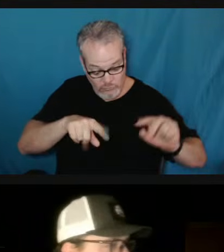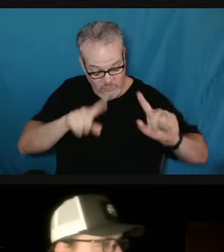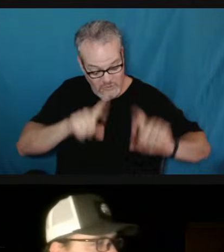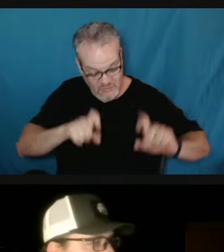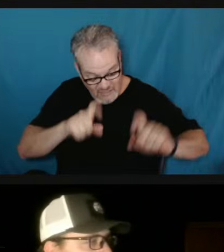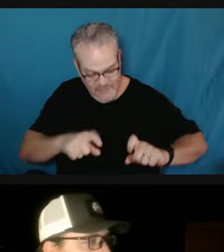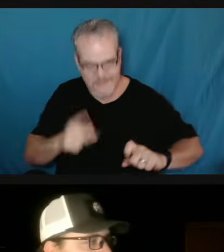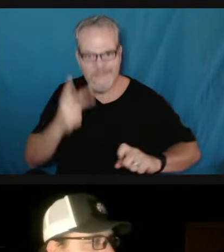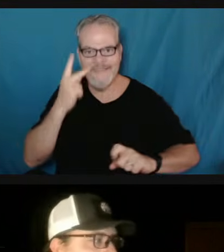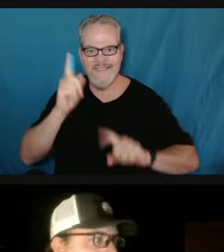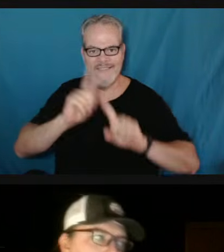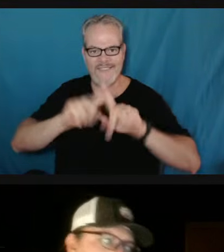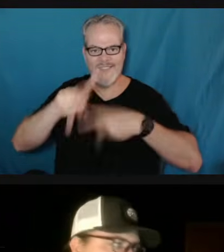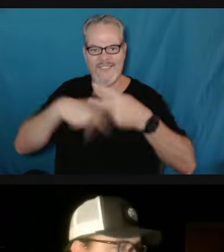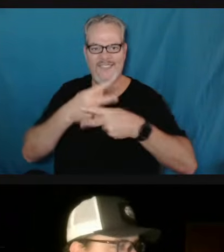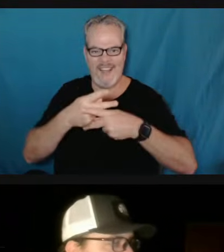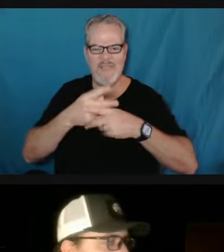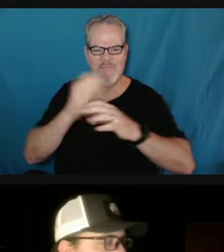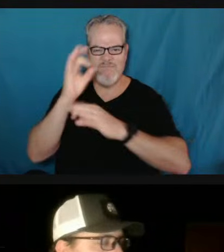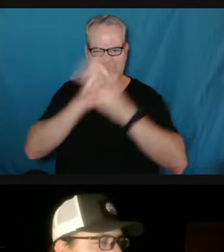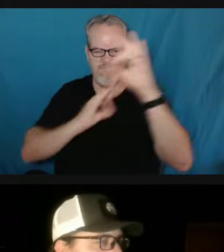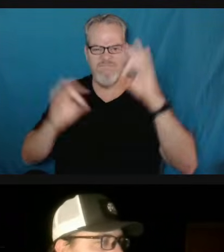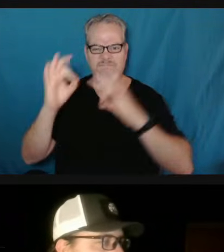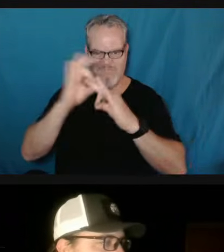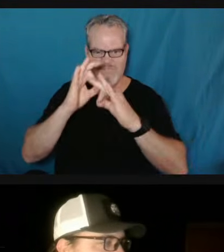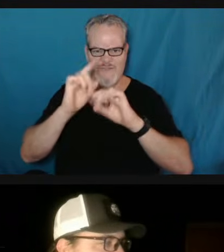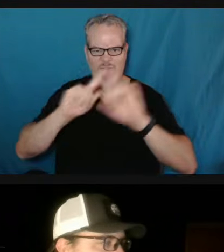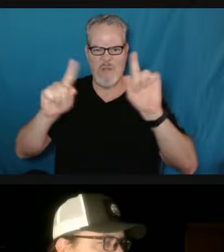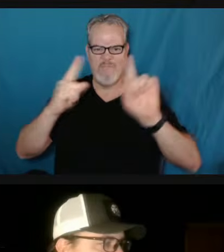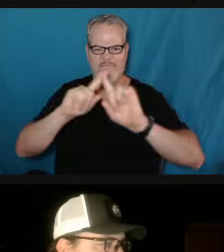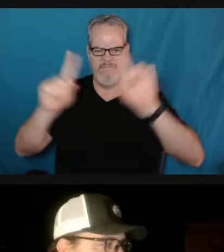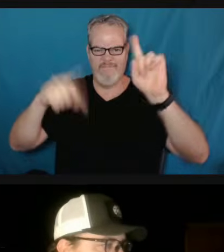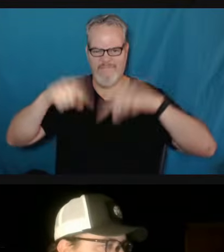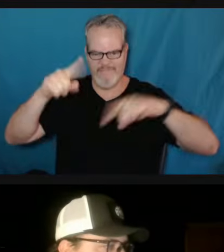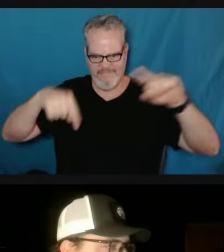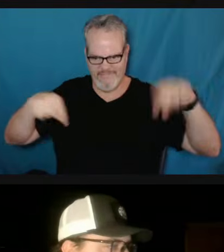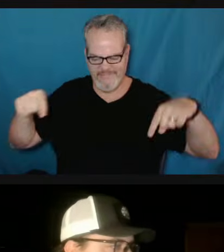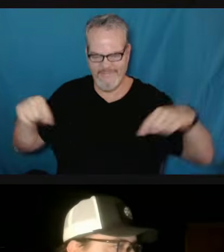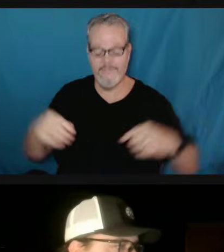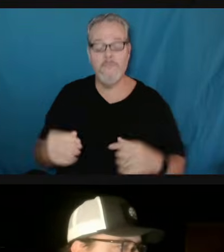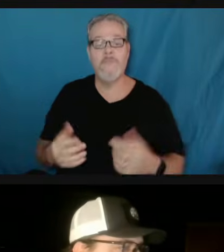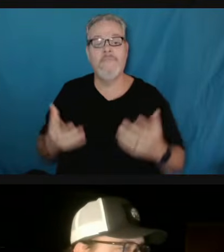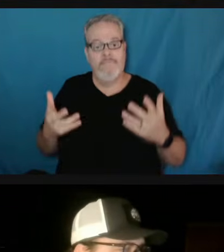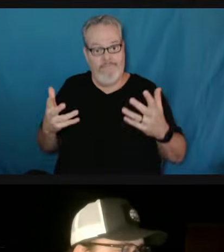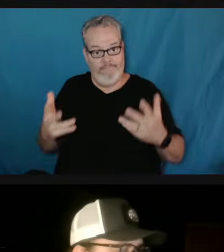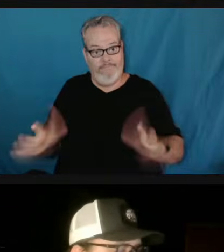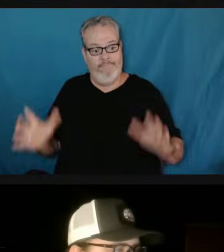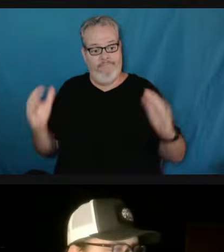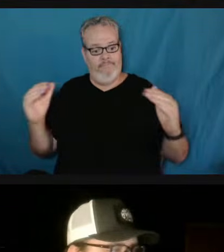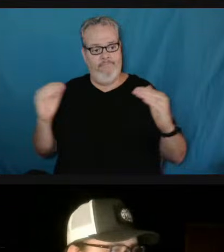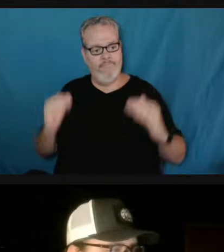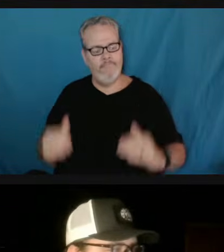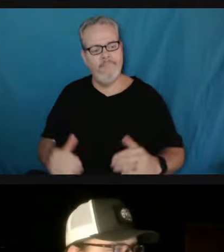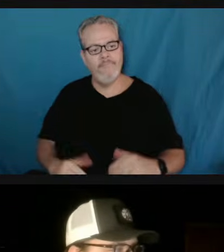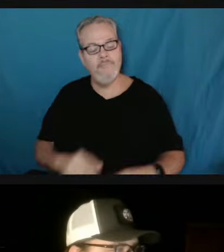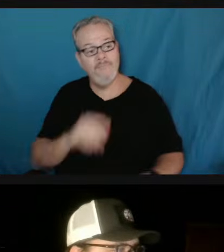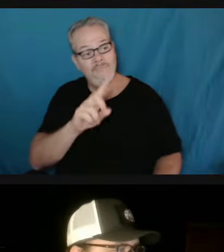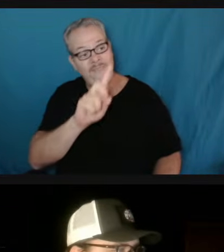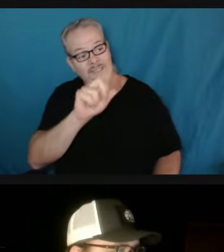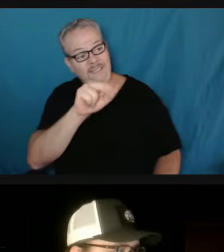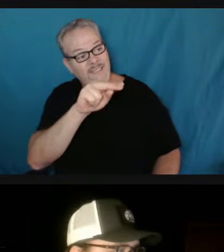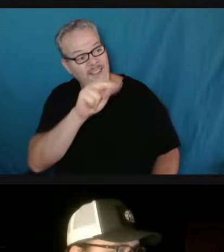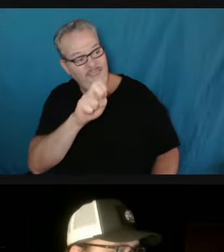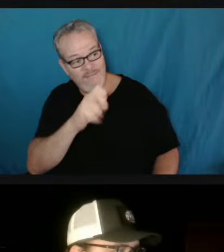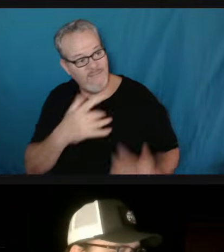We don't have Lou with us live today, Dane, but he did give us some information to share. Yeah, well, we got a little